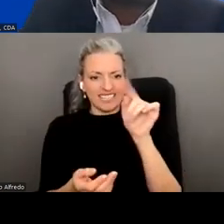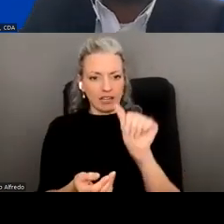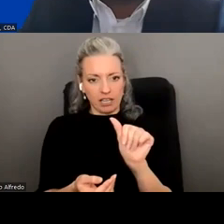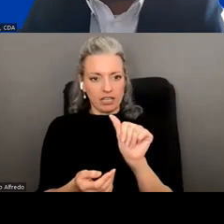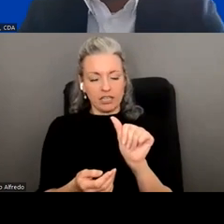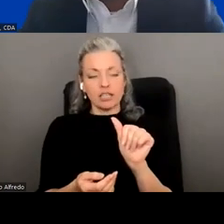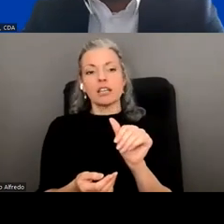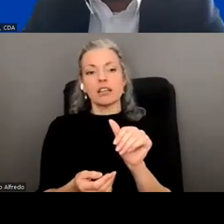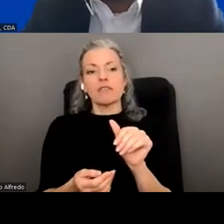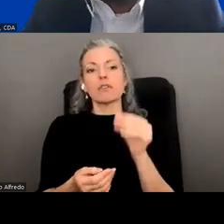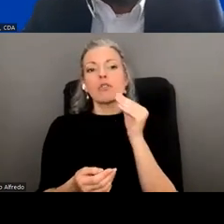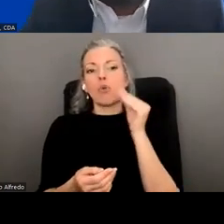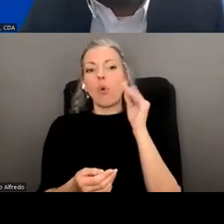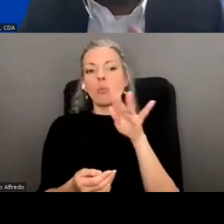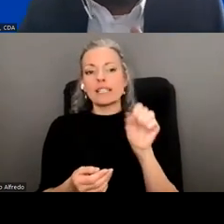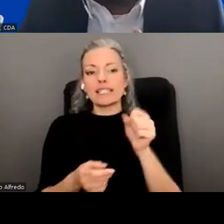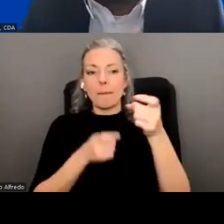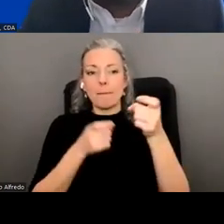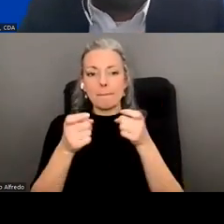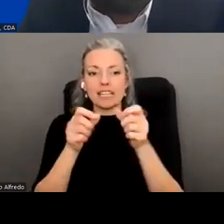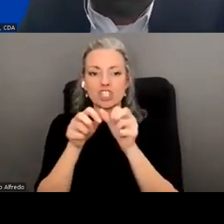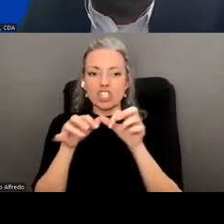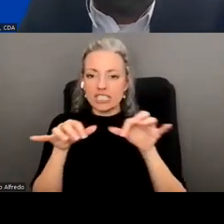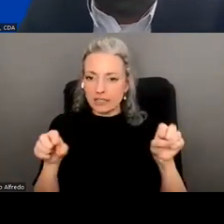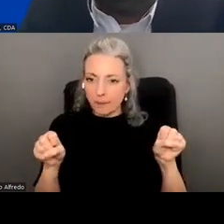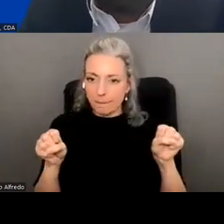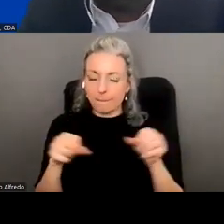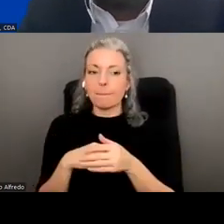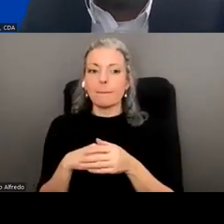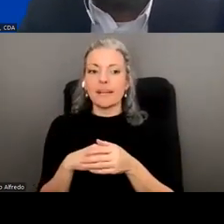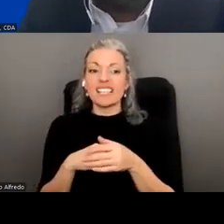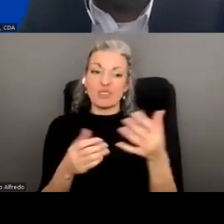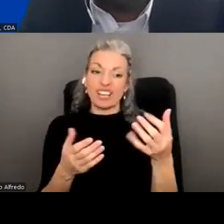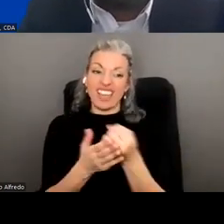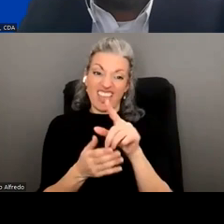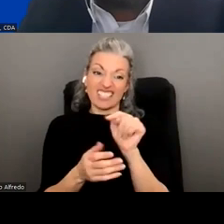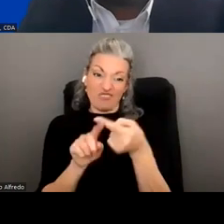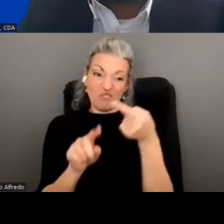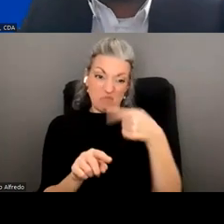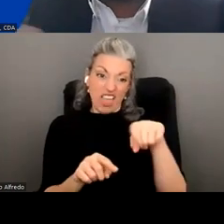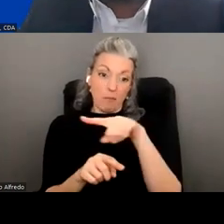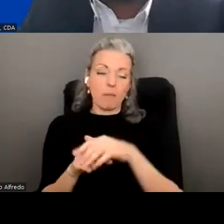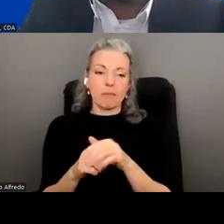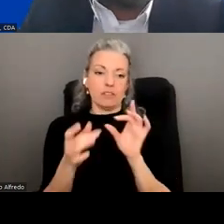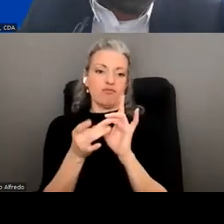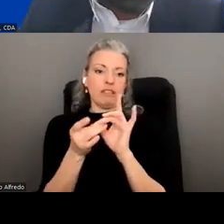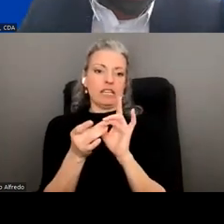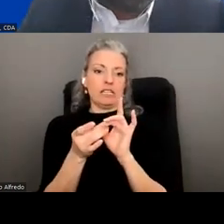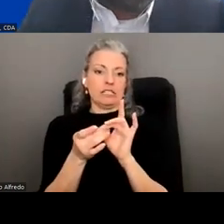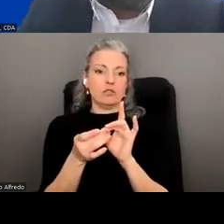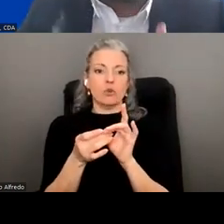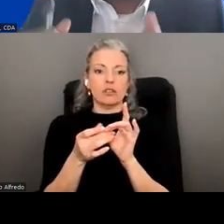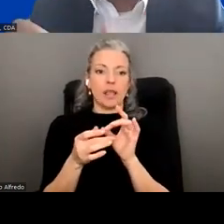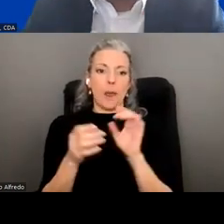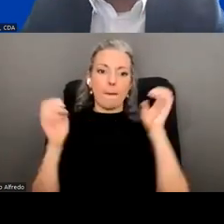homeless management information system. And that's how the state receives these data. And the services are related to emergency sheltering,